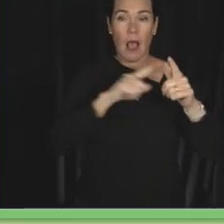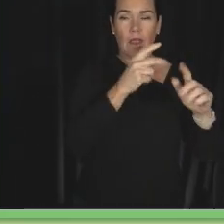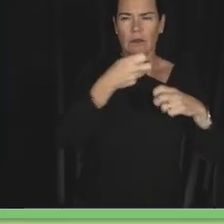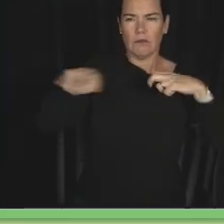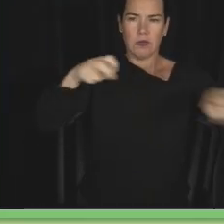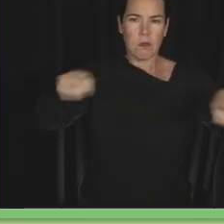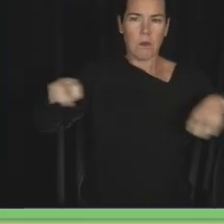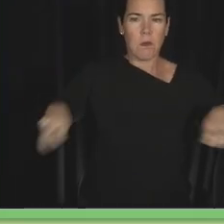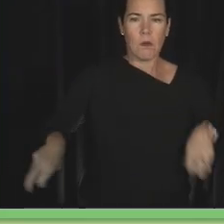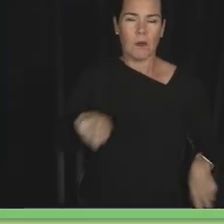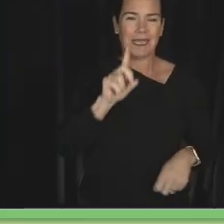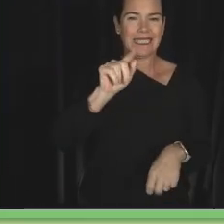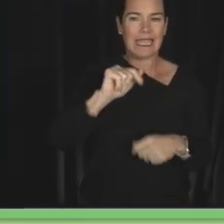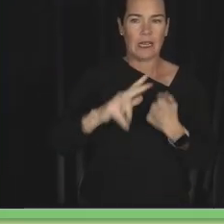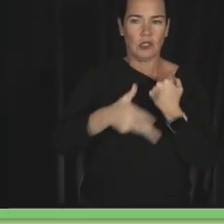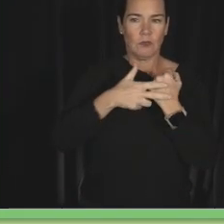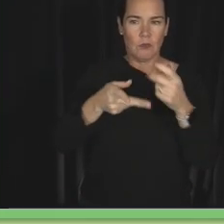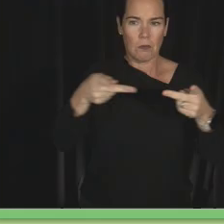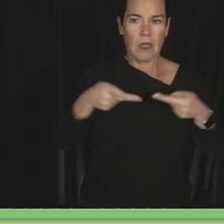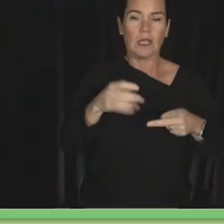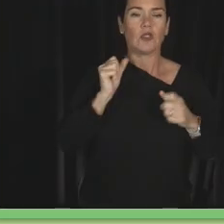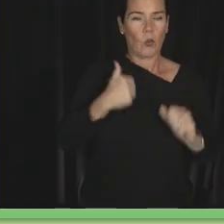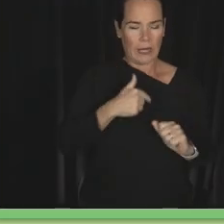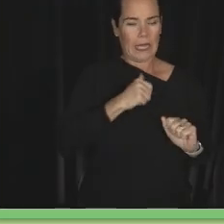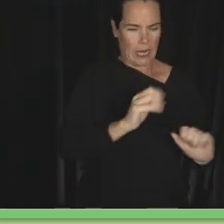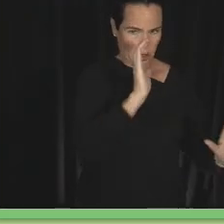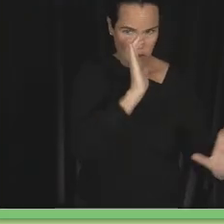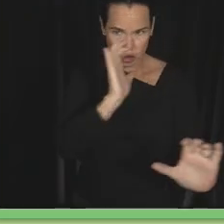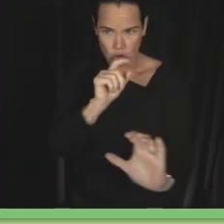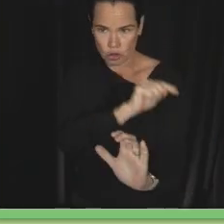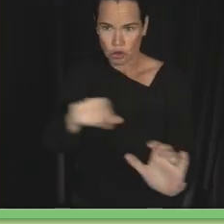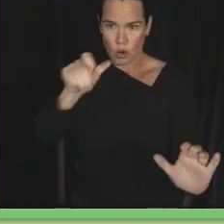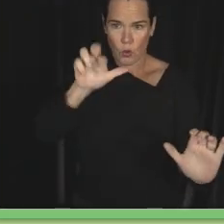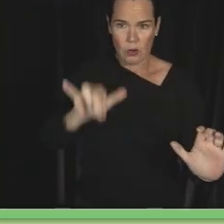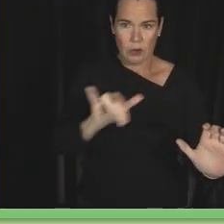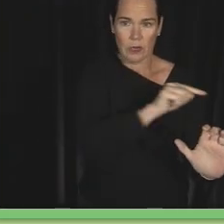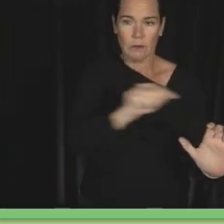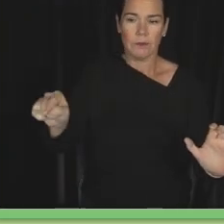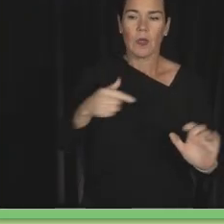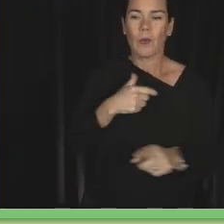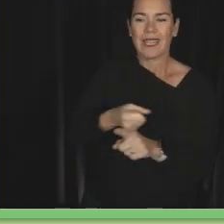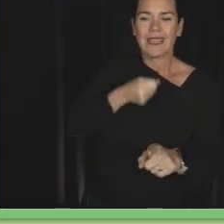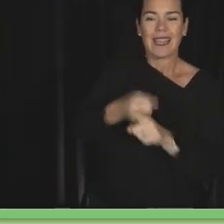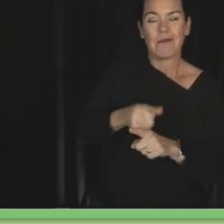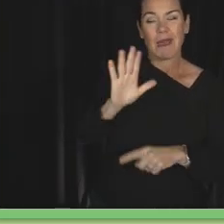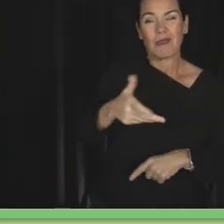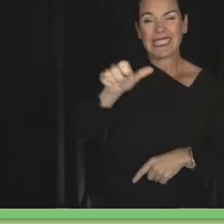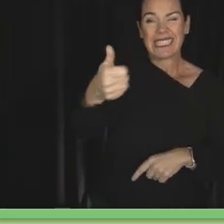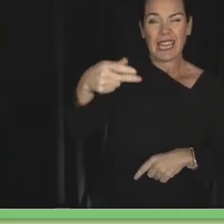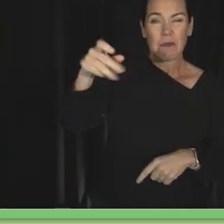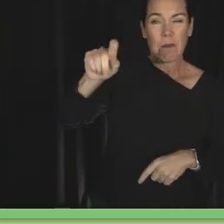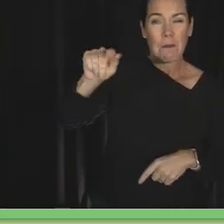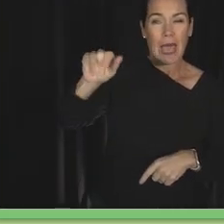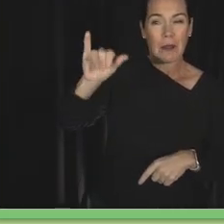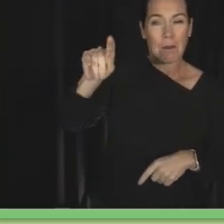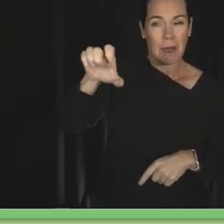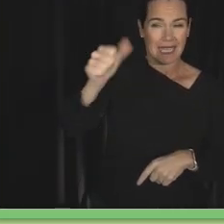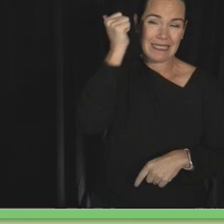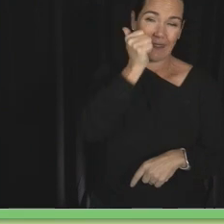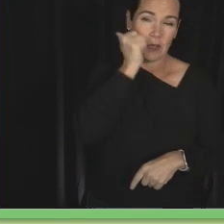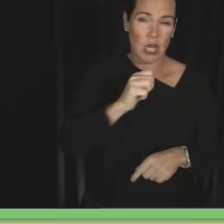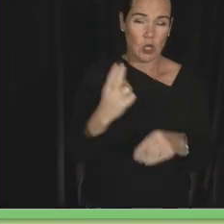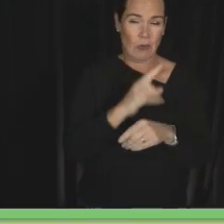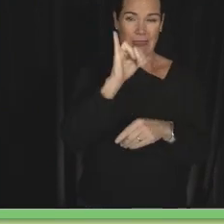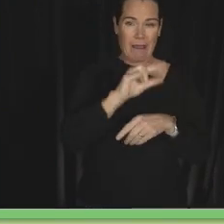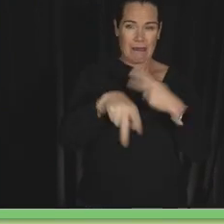logs can be queried. In the aggregate, we emit just shy of 10 petabytes of logs per day using this architecture.